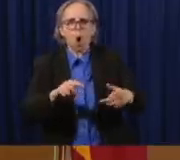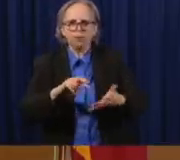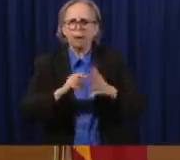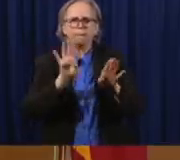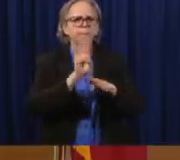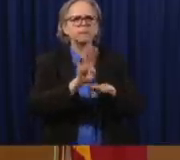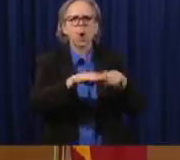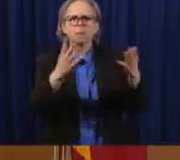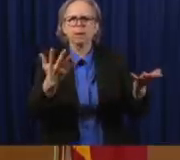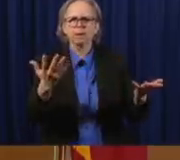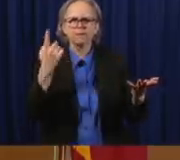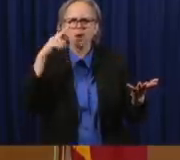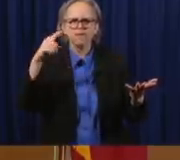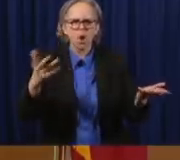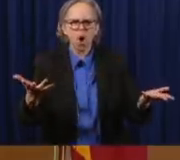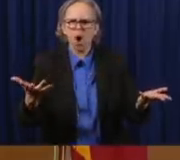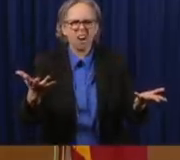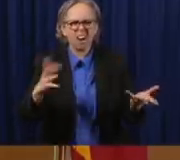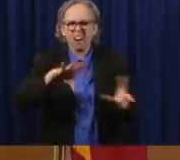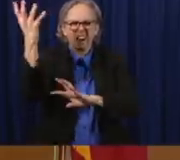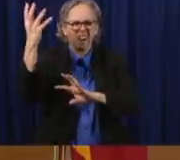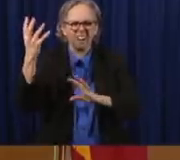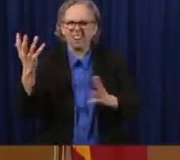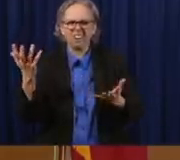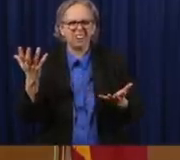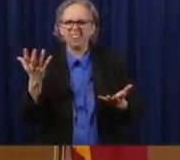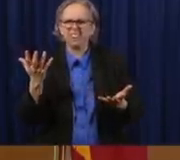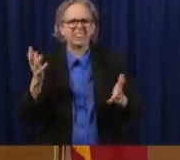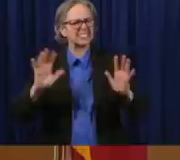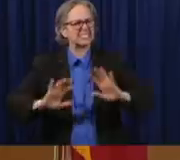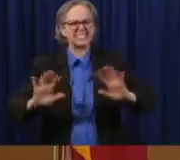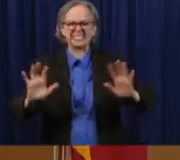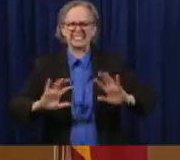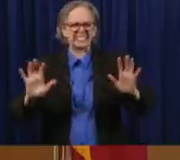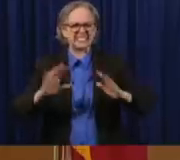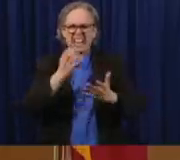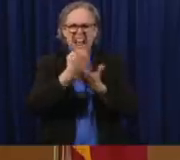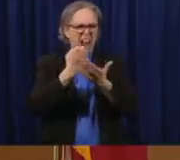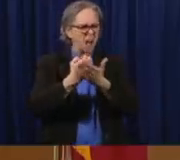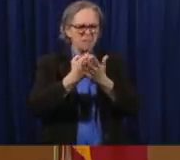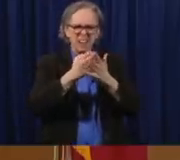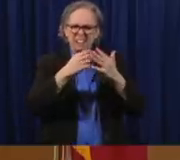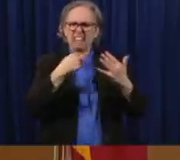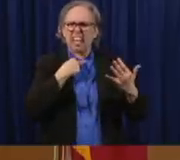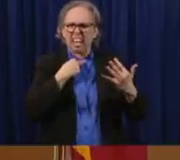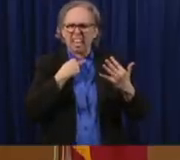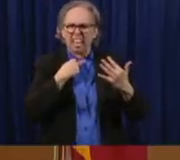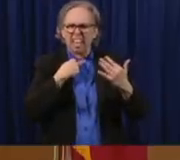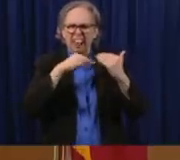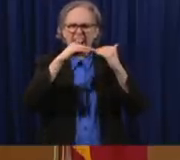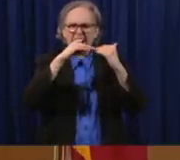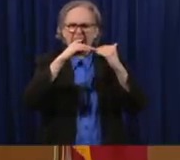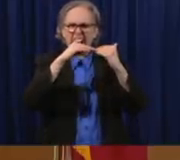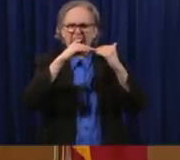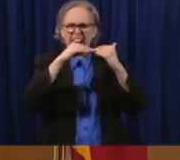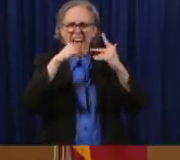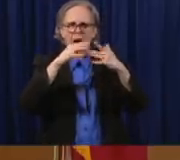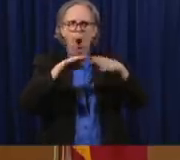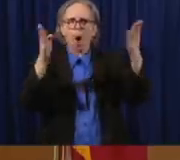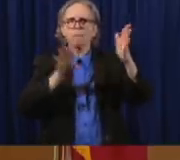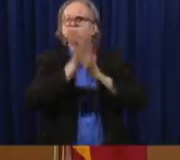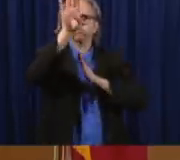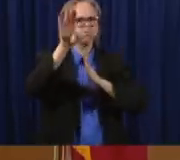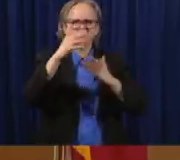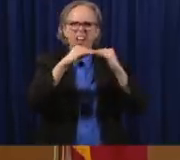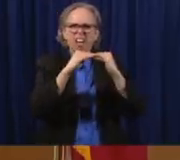and you end up with the worst of all worlds. You don't get the economy moving much. And so it's not just the